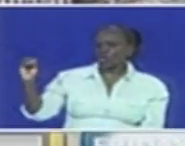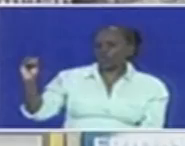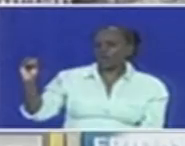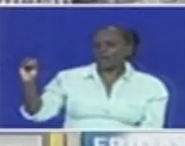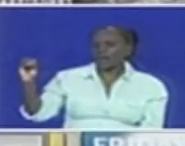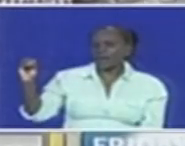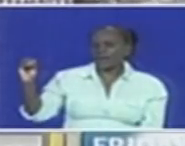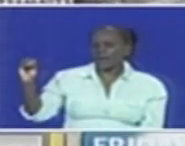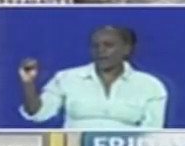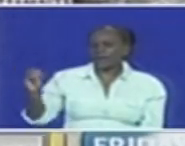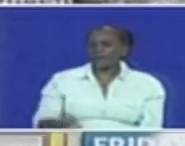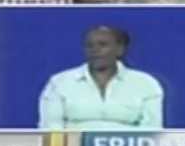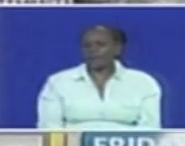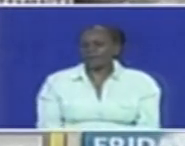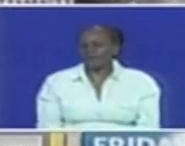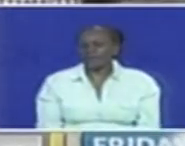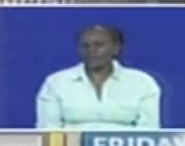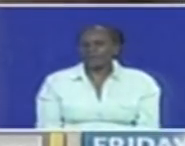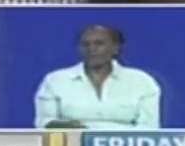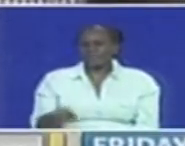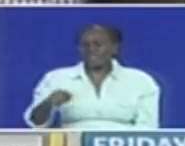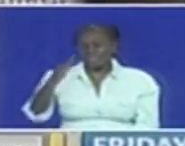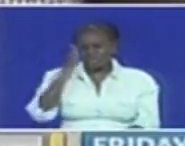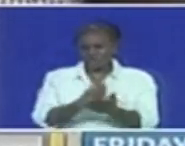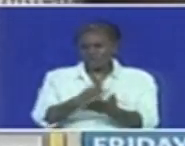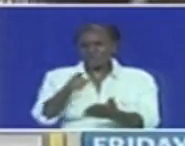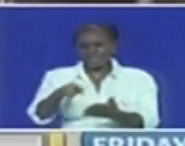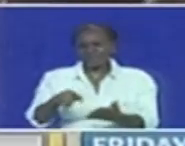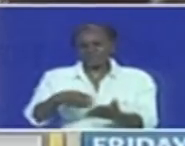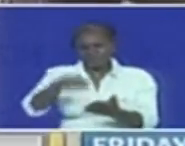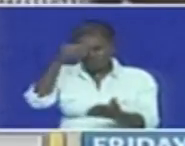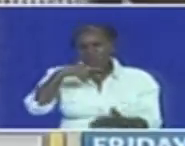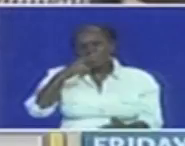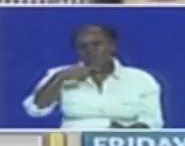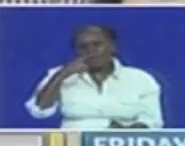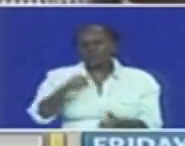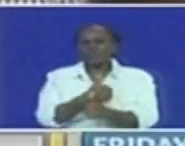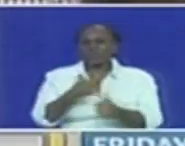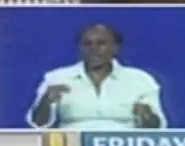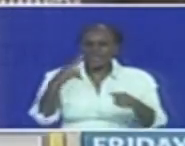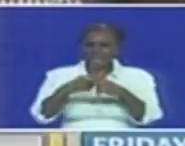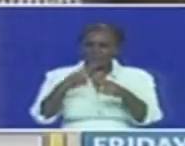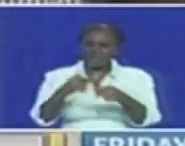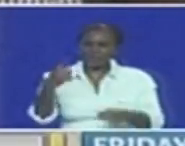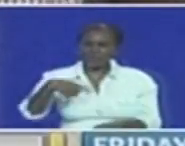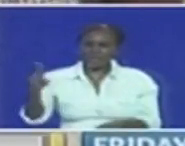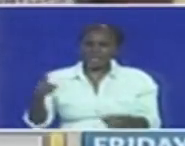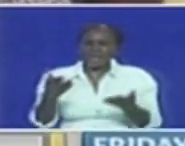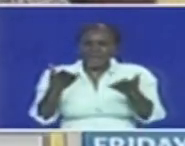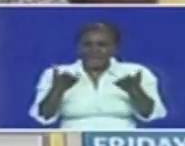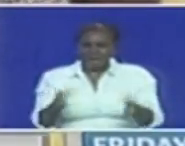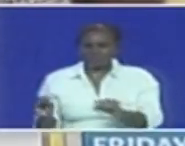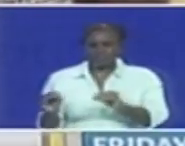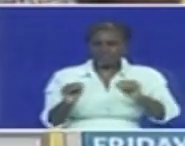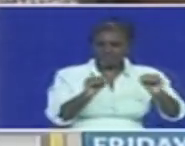Ringera. All right. I'm sure very many people now will have to now start pronouncing the names correctly. All right. Let's move on